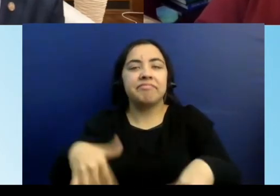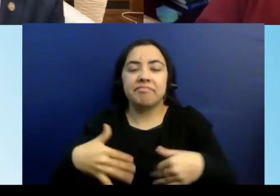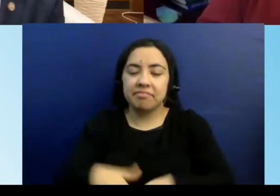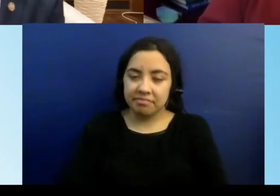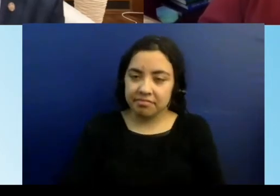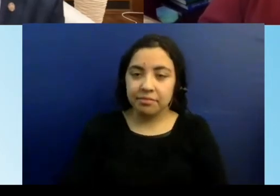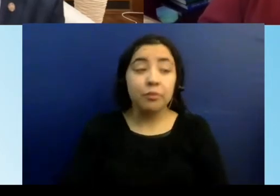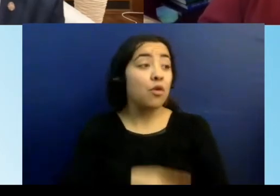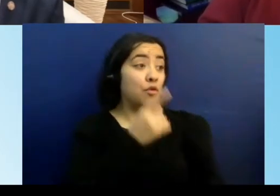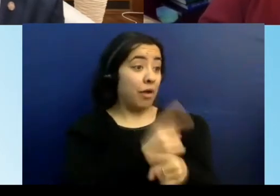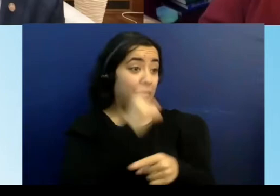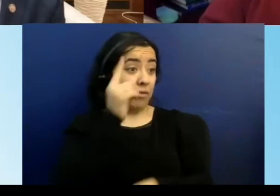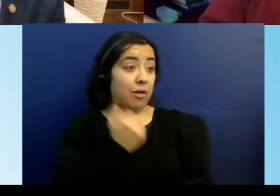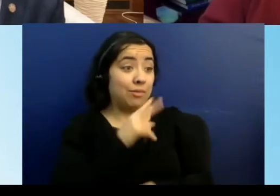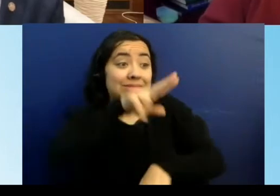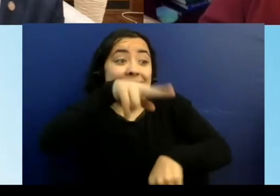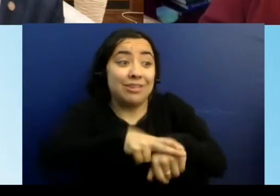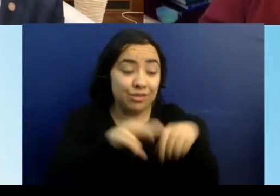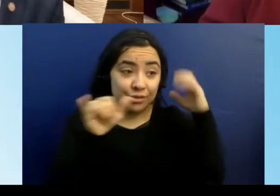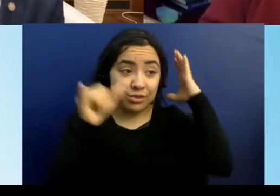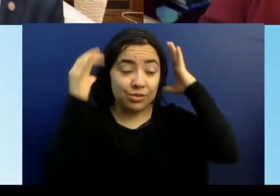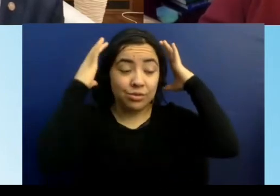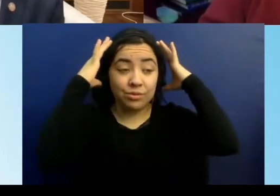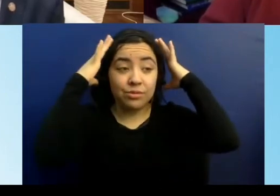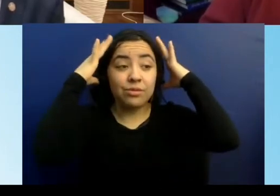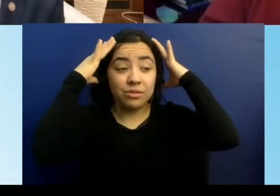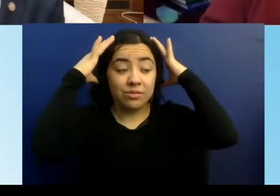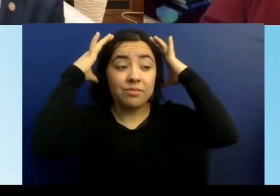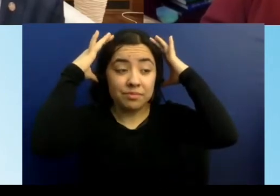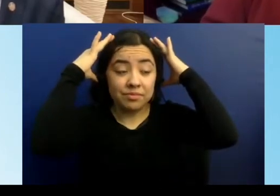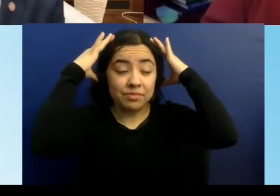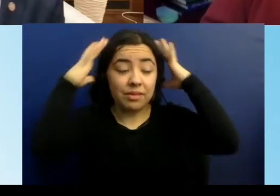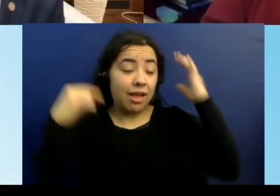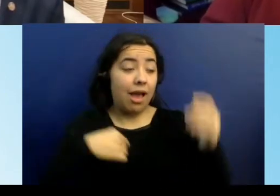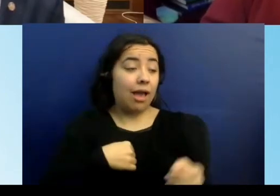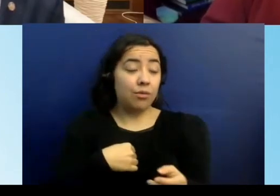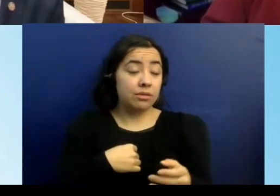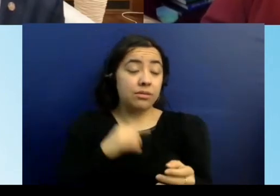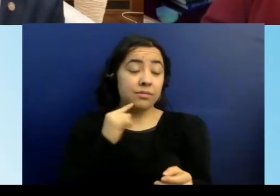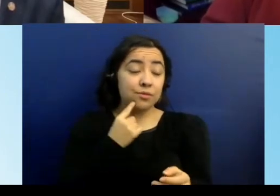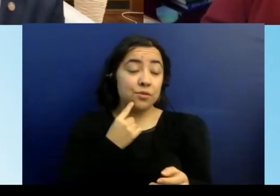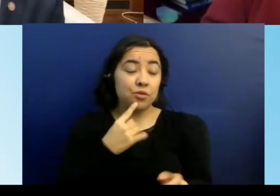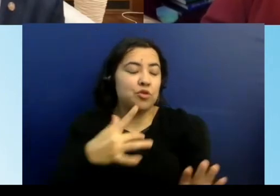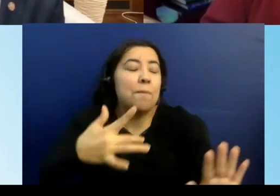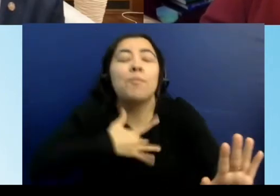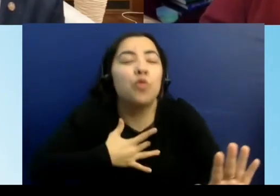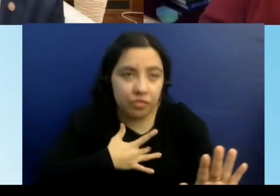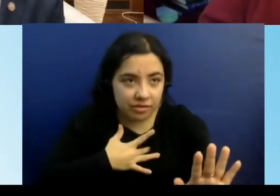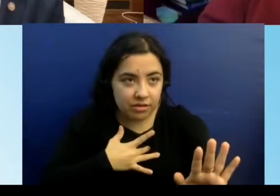nation, really, I was moved. I really was. I'm almost to tears.